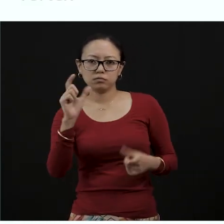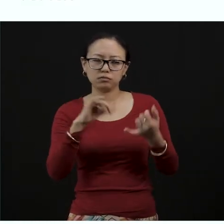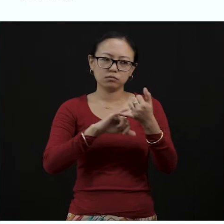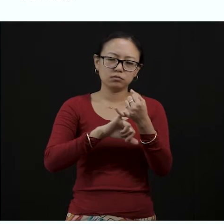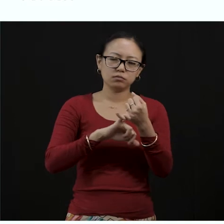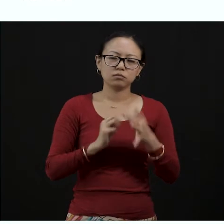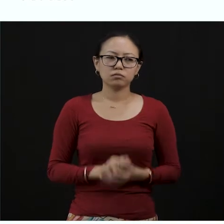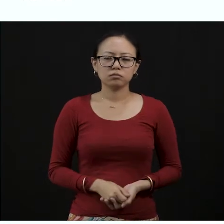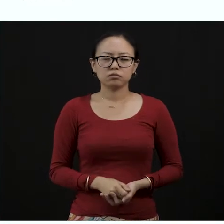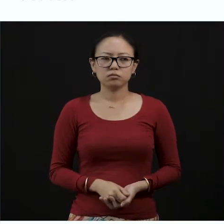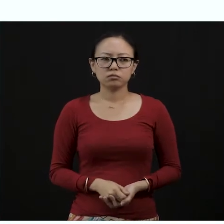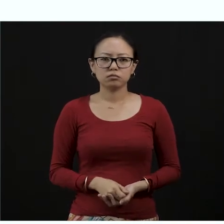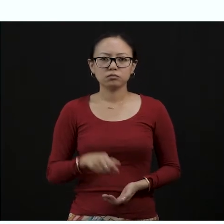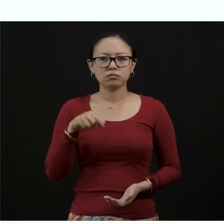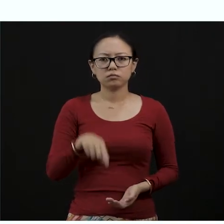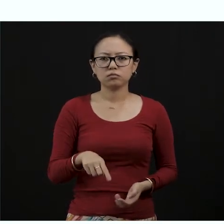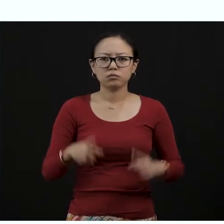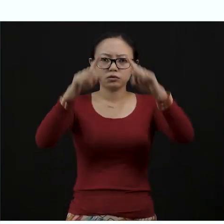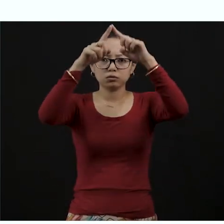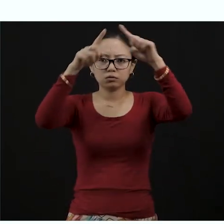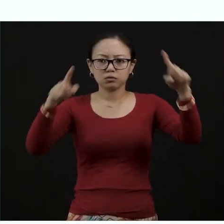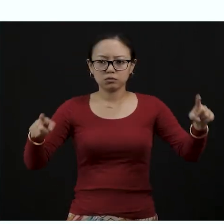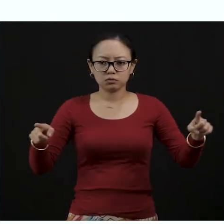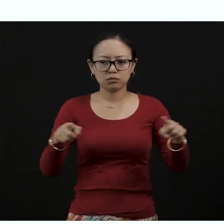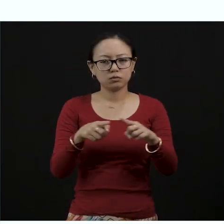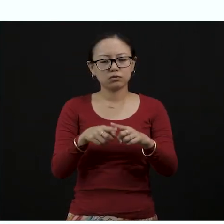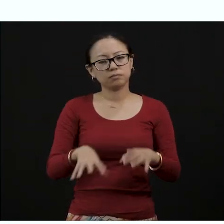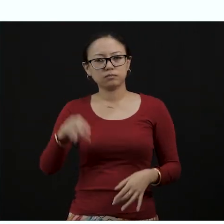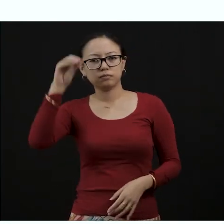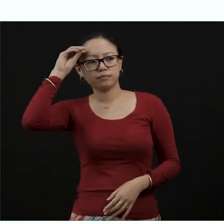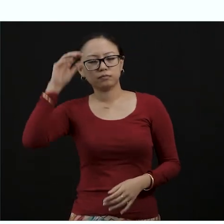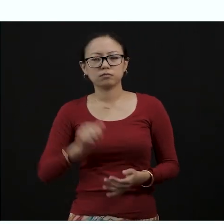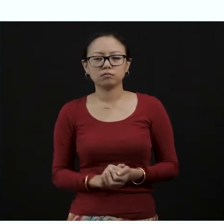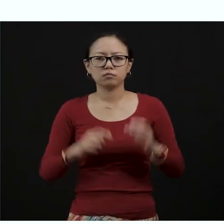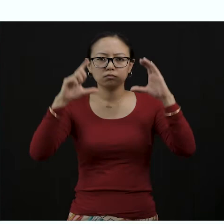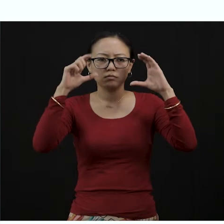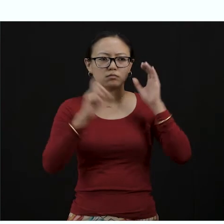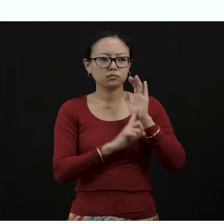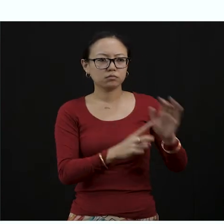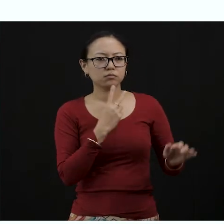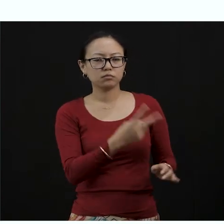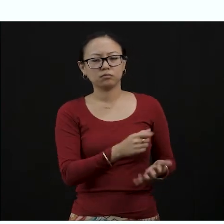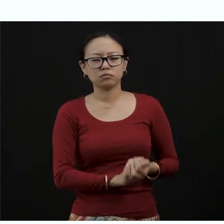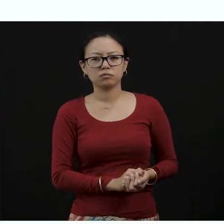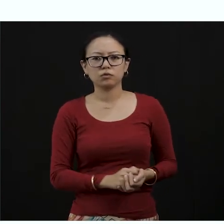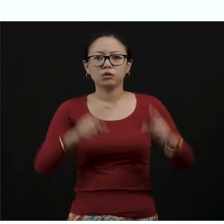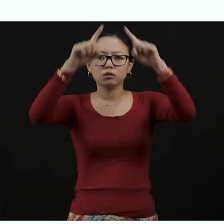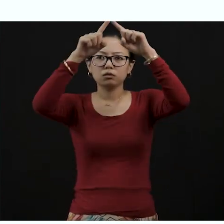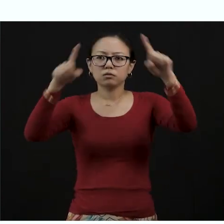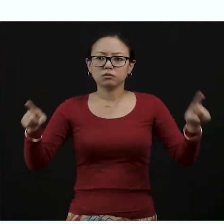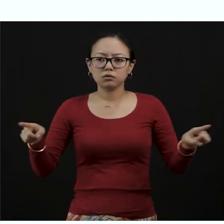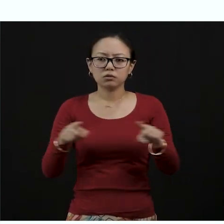Now we will talk about triangle. And so this is your triangle. We have three sides here, three